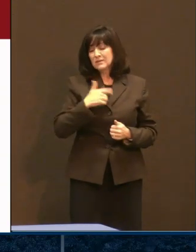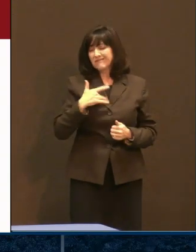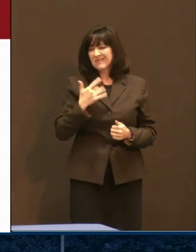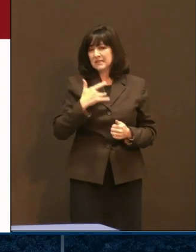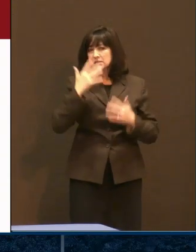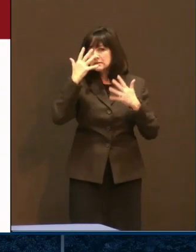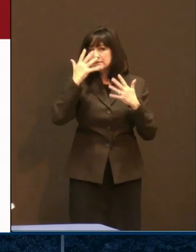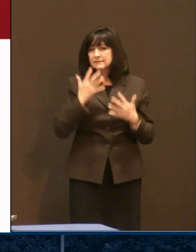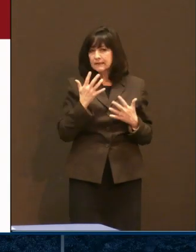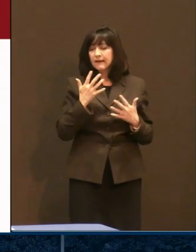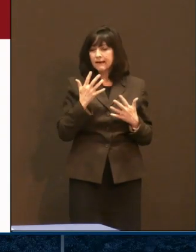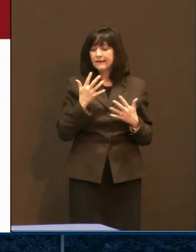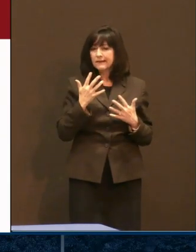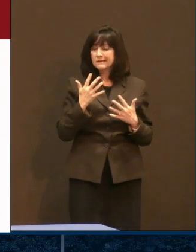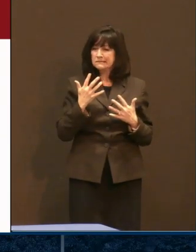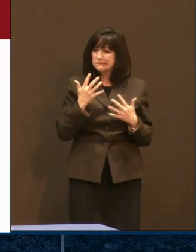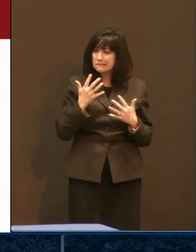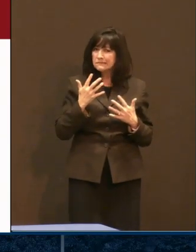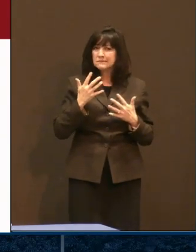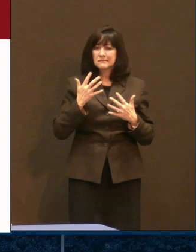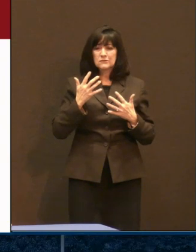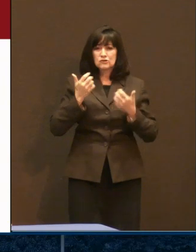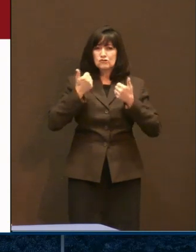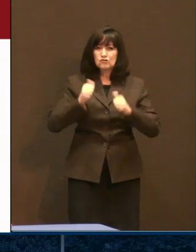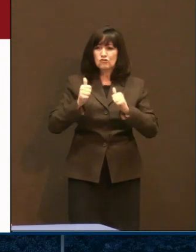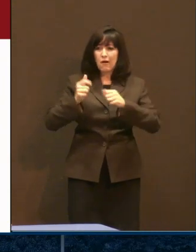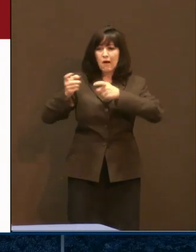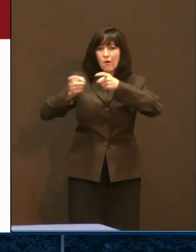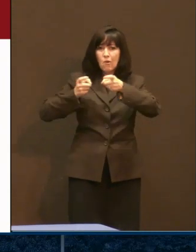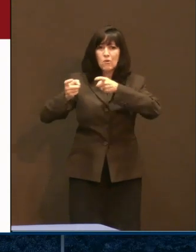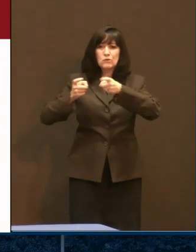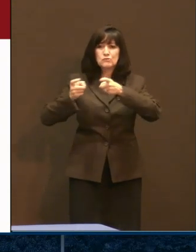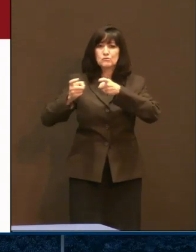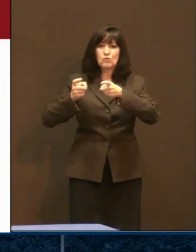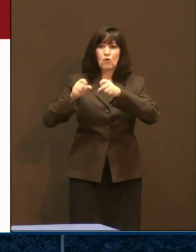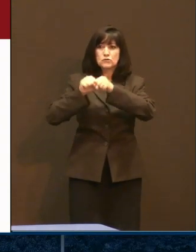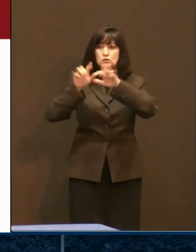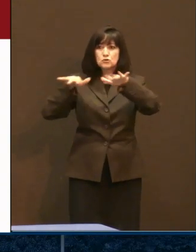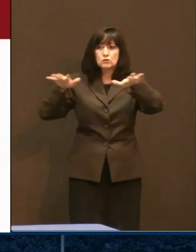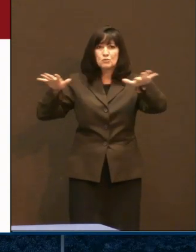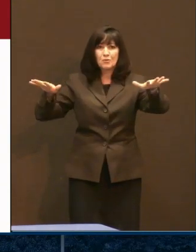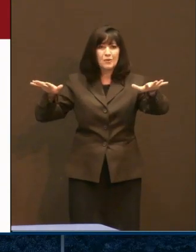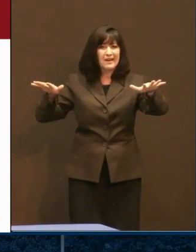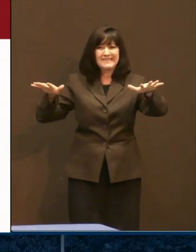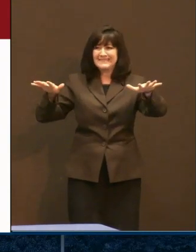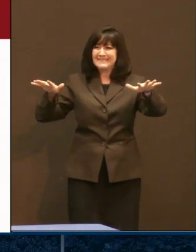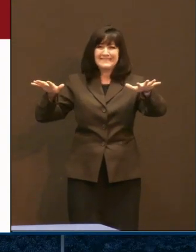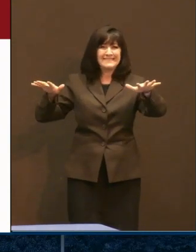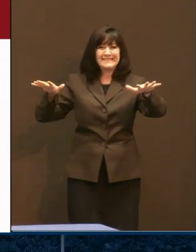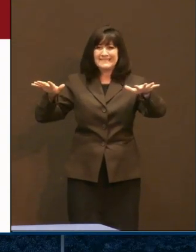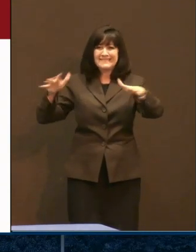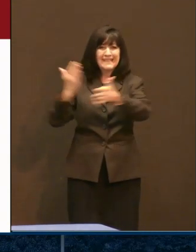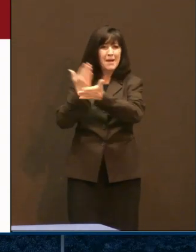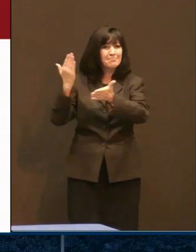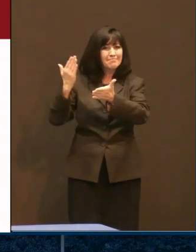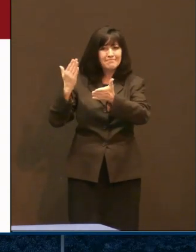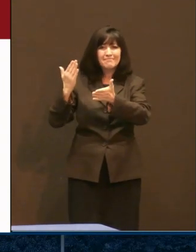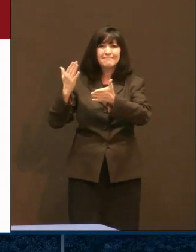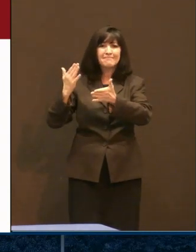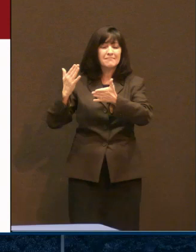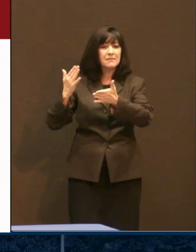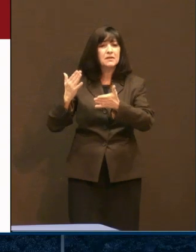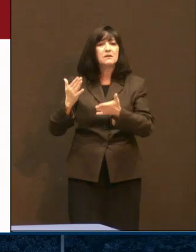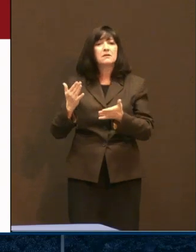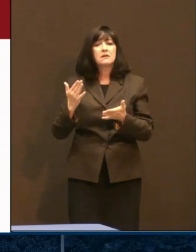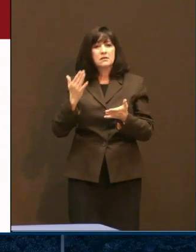leaning into efforts to control this spread, to treat those who are COVID-19